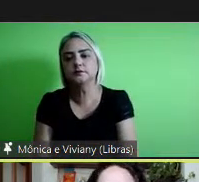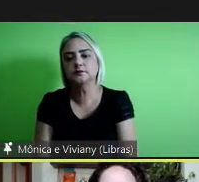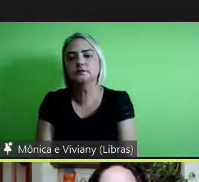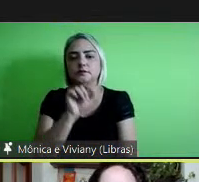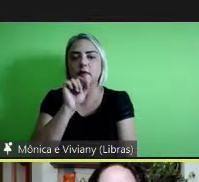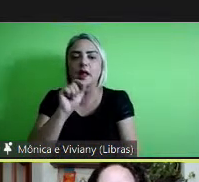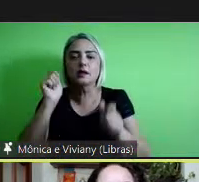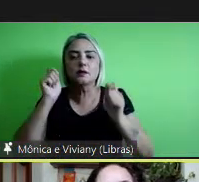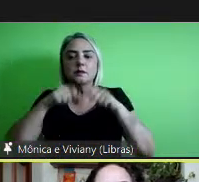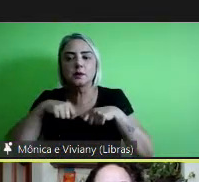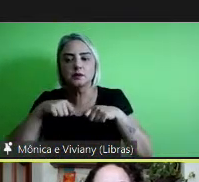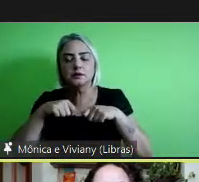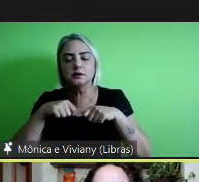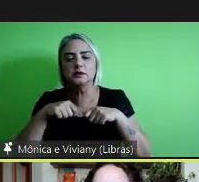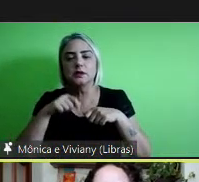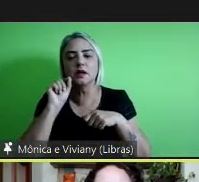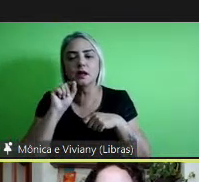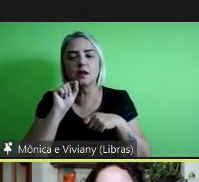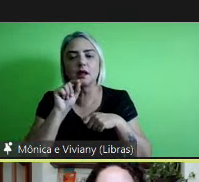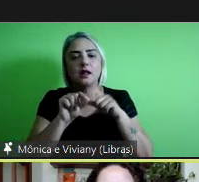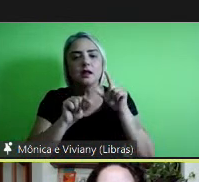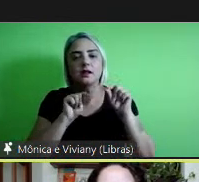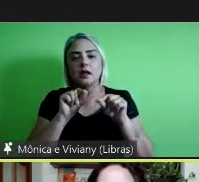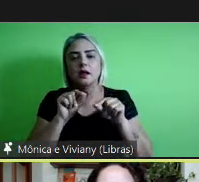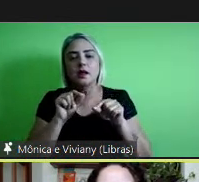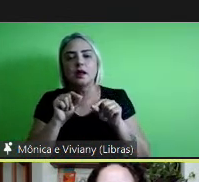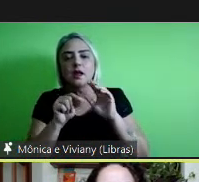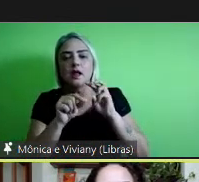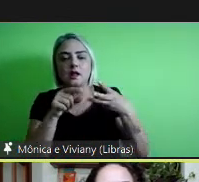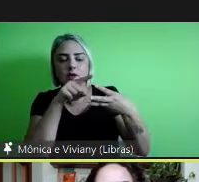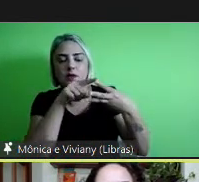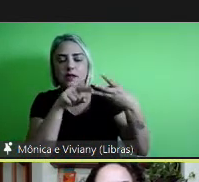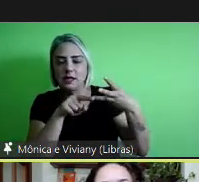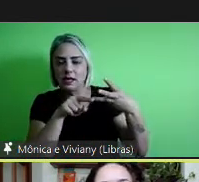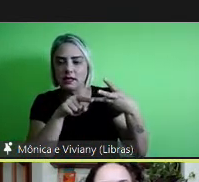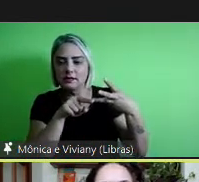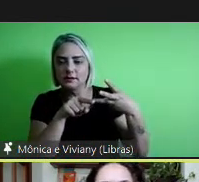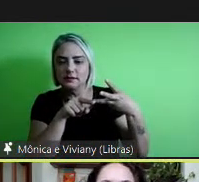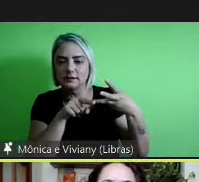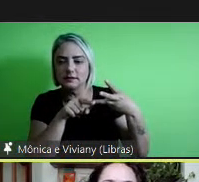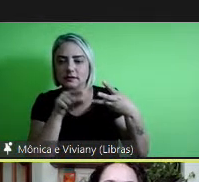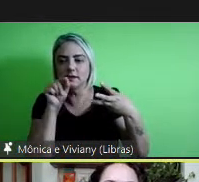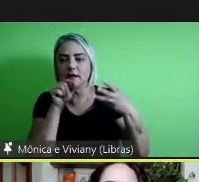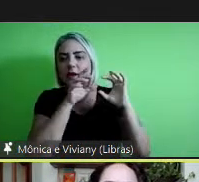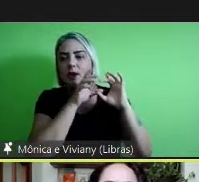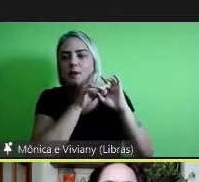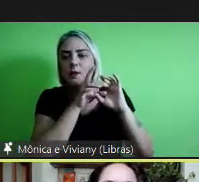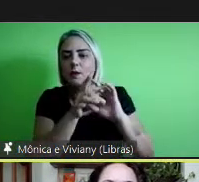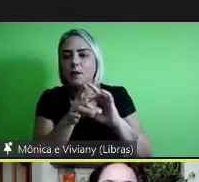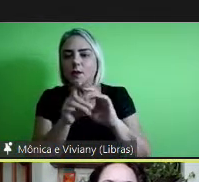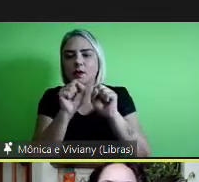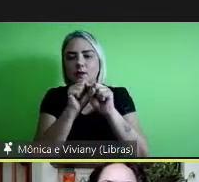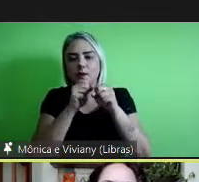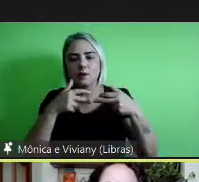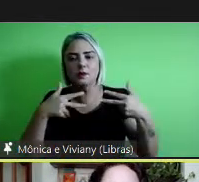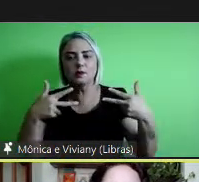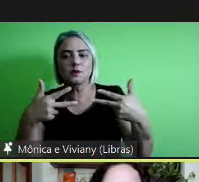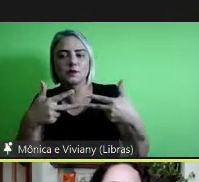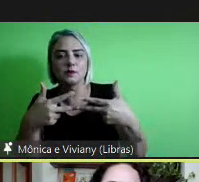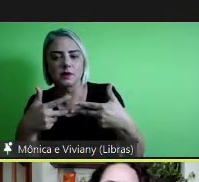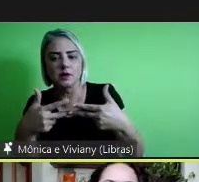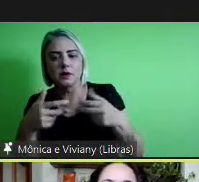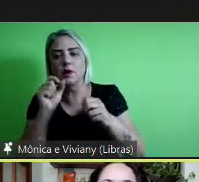territories. These potentialities, I chose to mention only three here for the context of